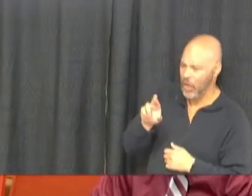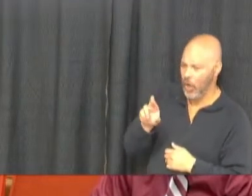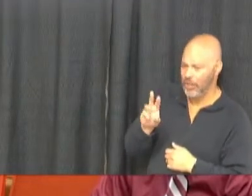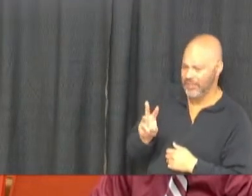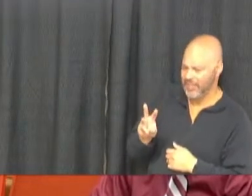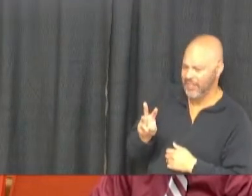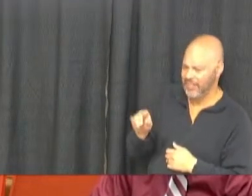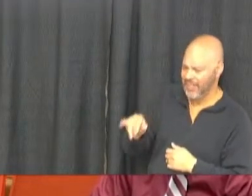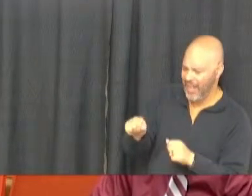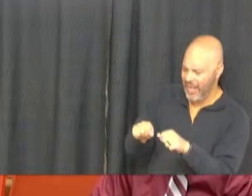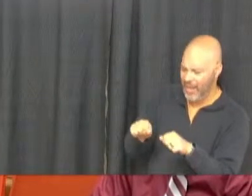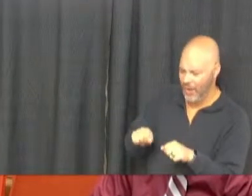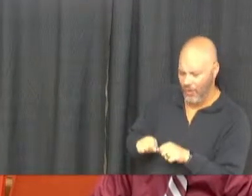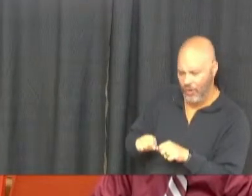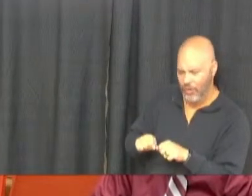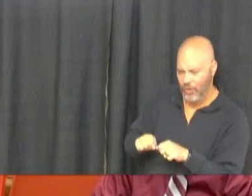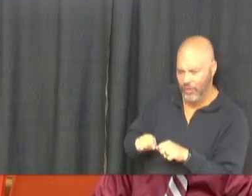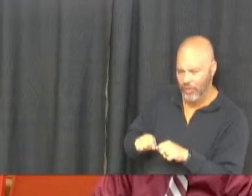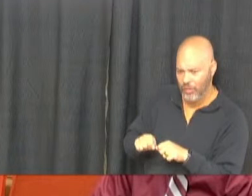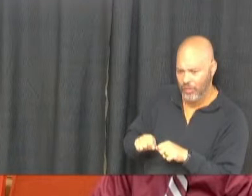this area, and